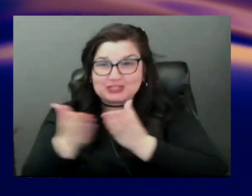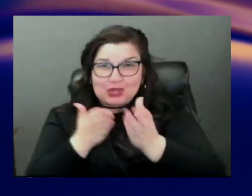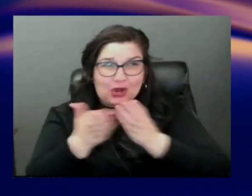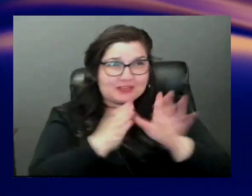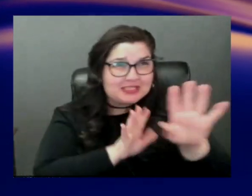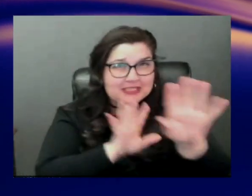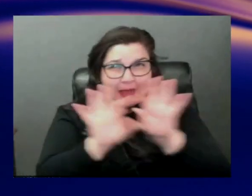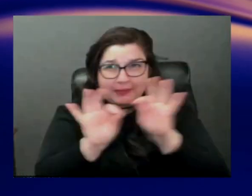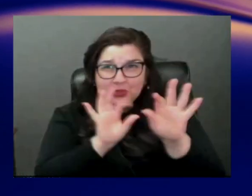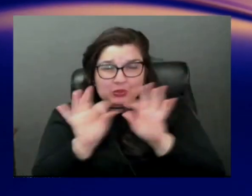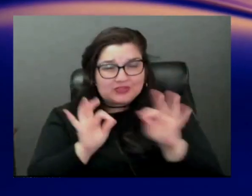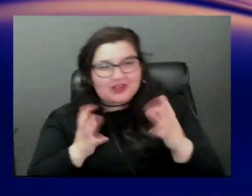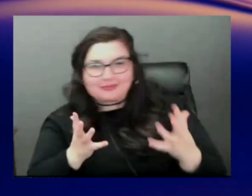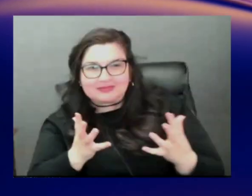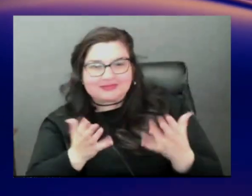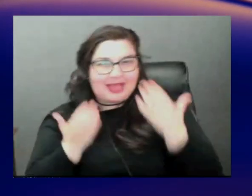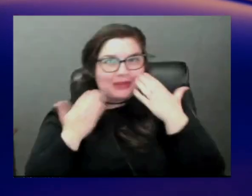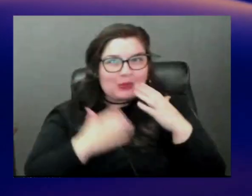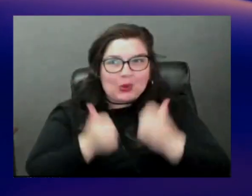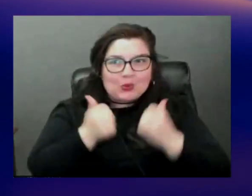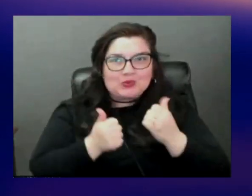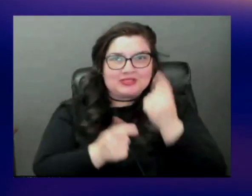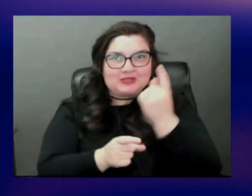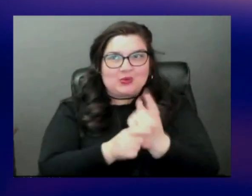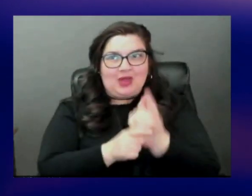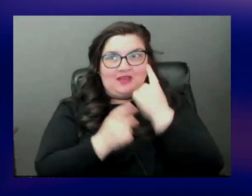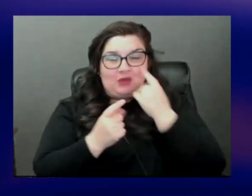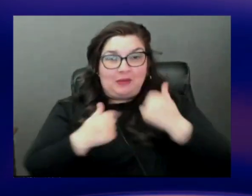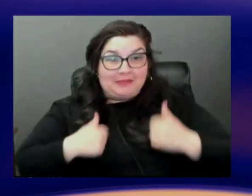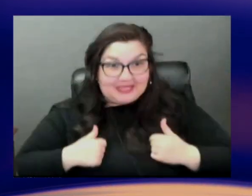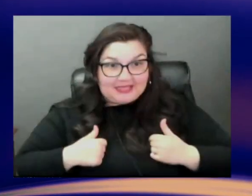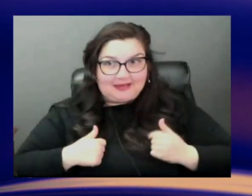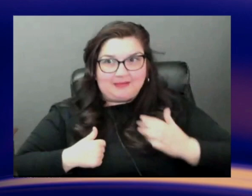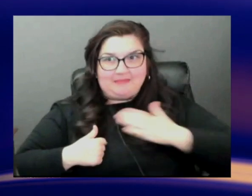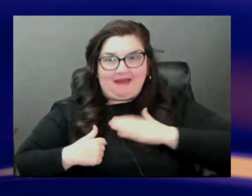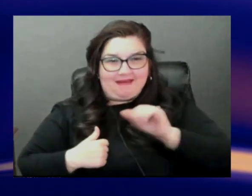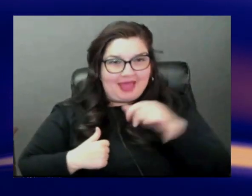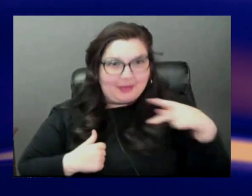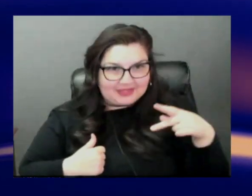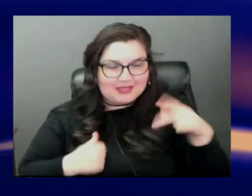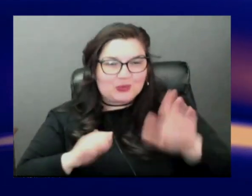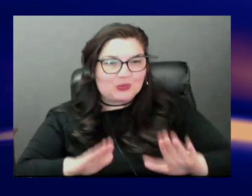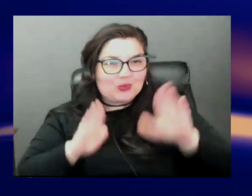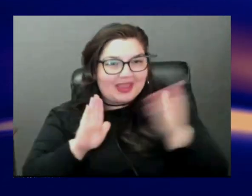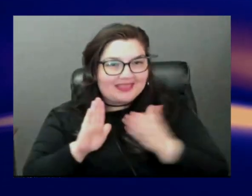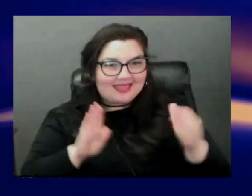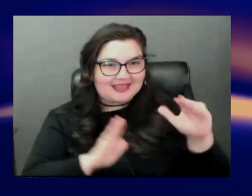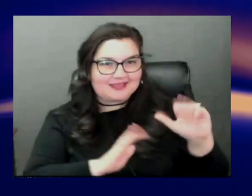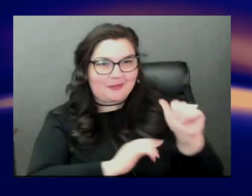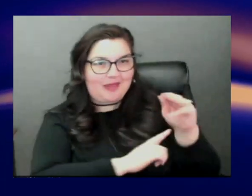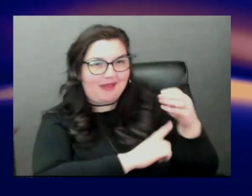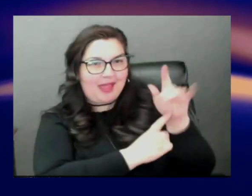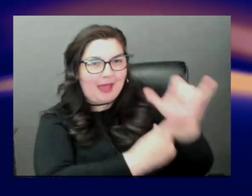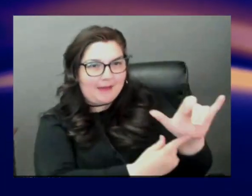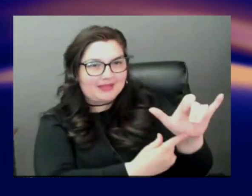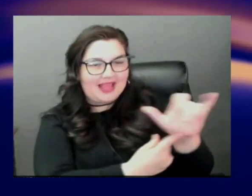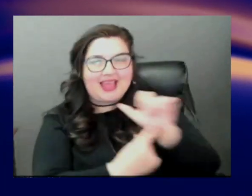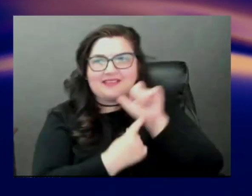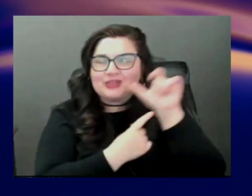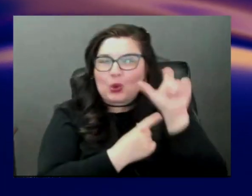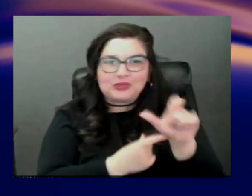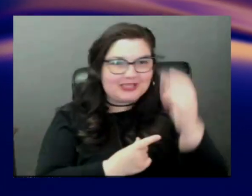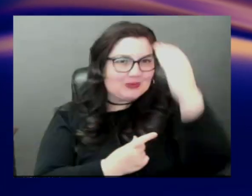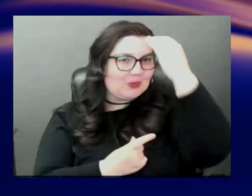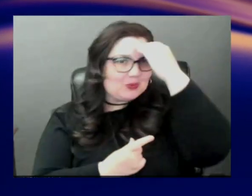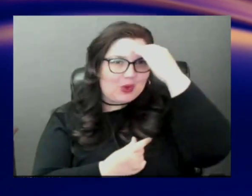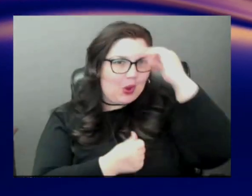is exactly right for what I need in my application, right? And one of the great things about Amplify is that you don't necessarily need to know a whole lot